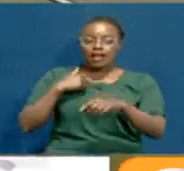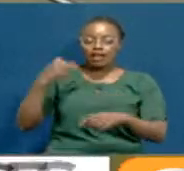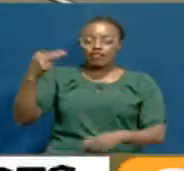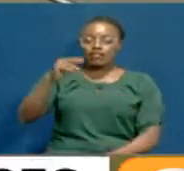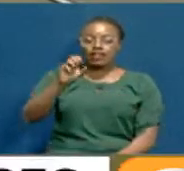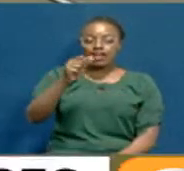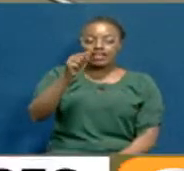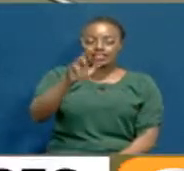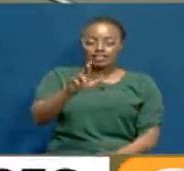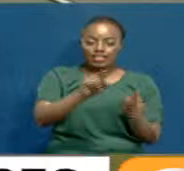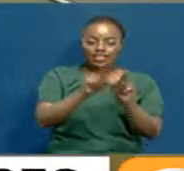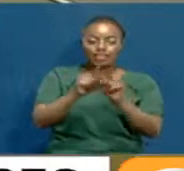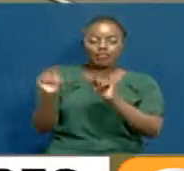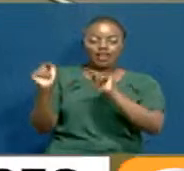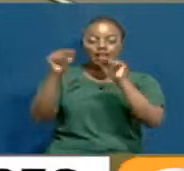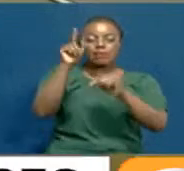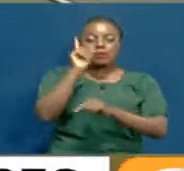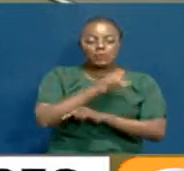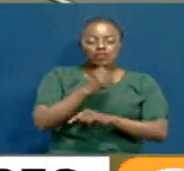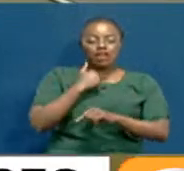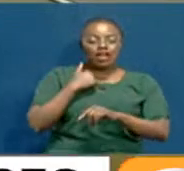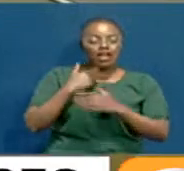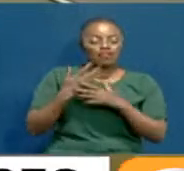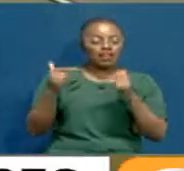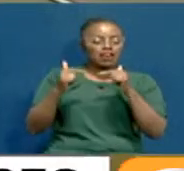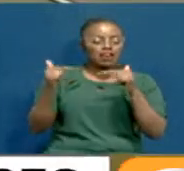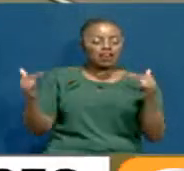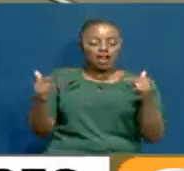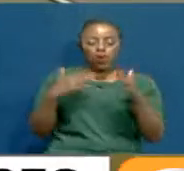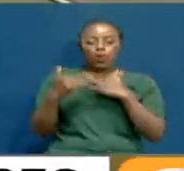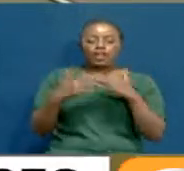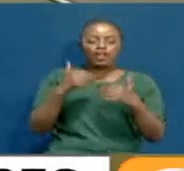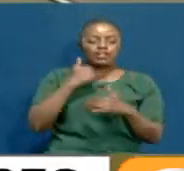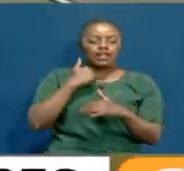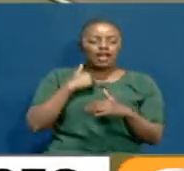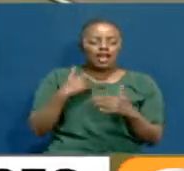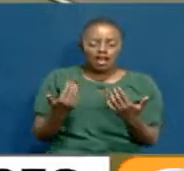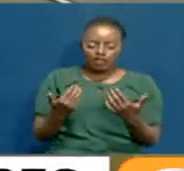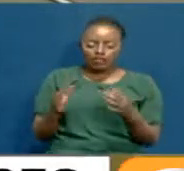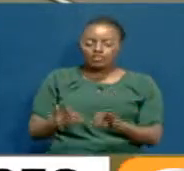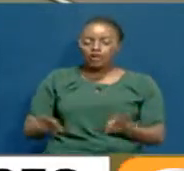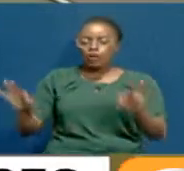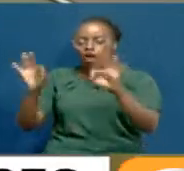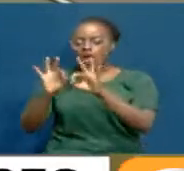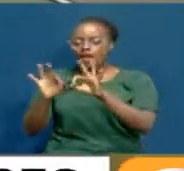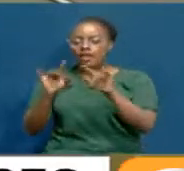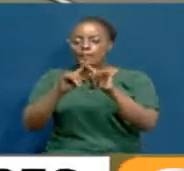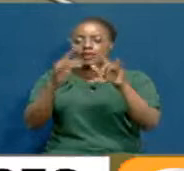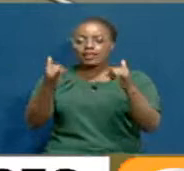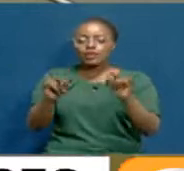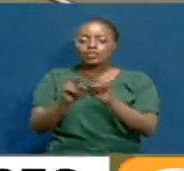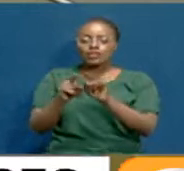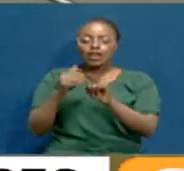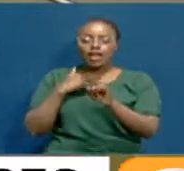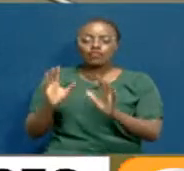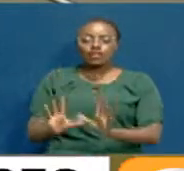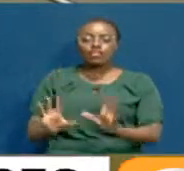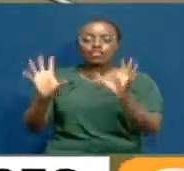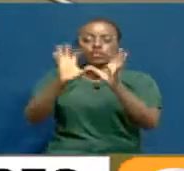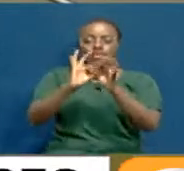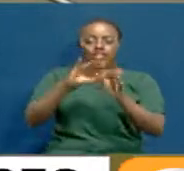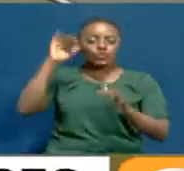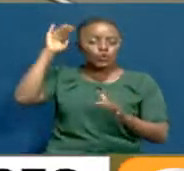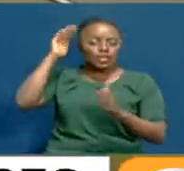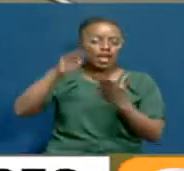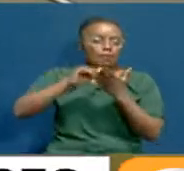Nation movement came in, it brought in a lot of controversy, whether it was a class war and things like that. But now that we are getting to hear